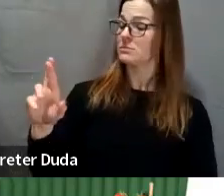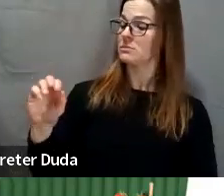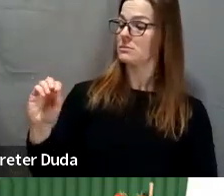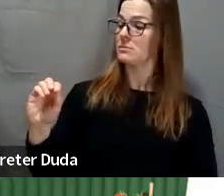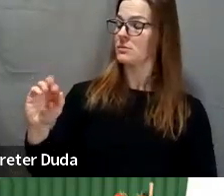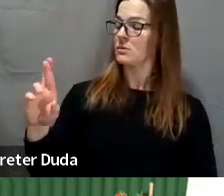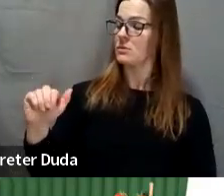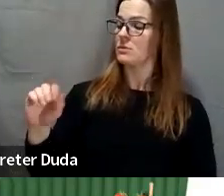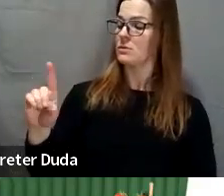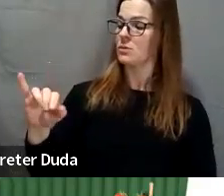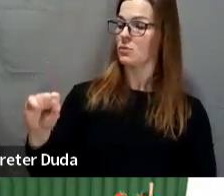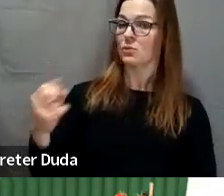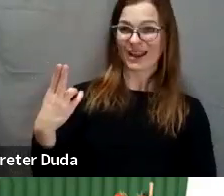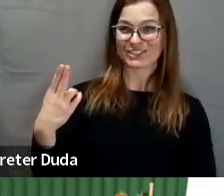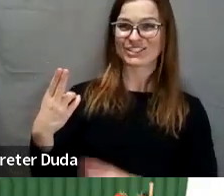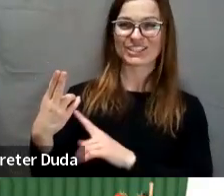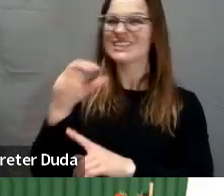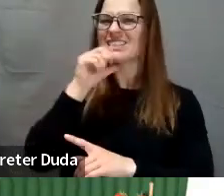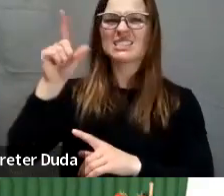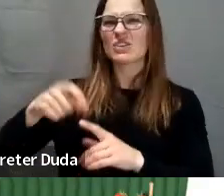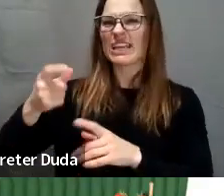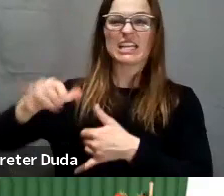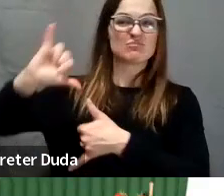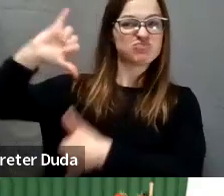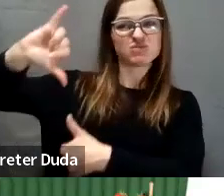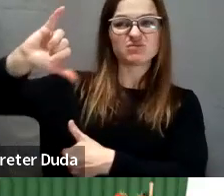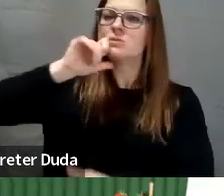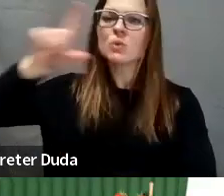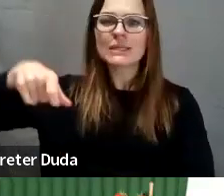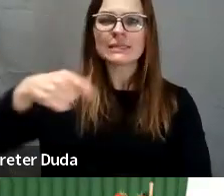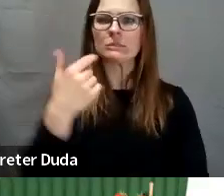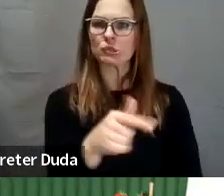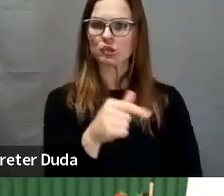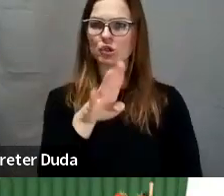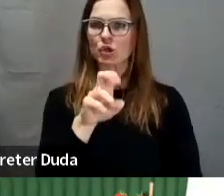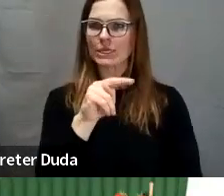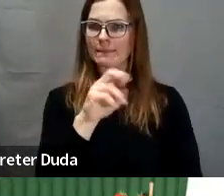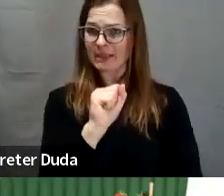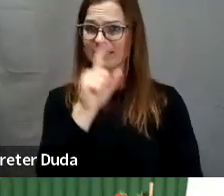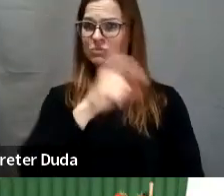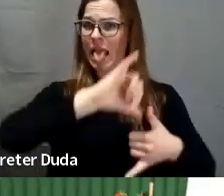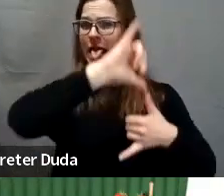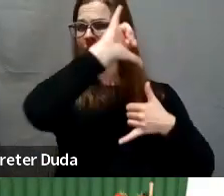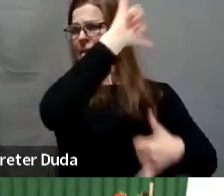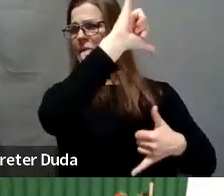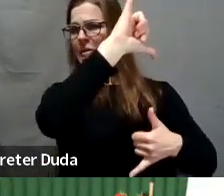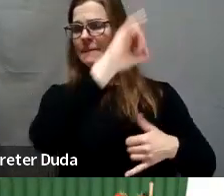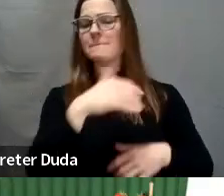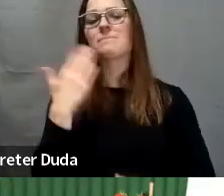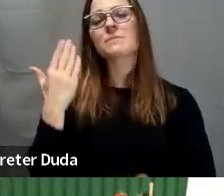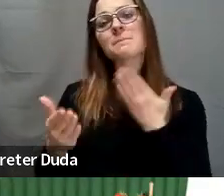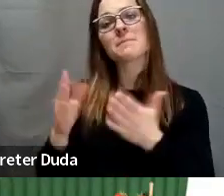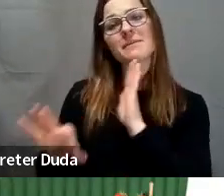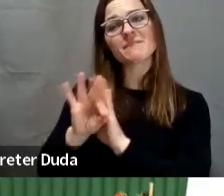space. So that's an example of another type of raised bed that you may find under ADA compliant, barrier